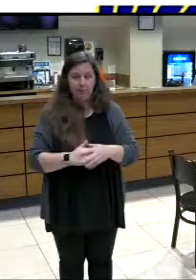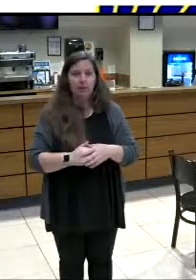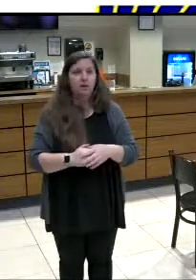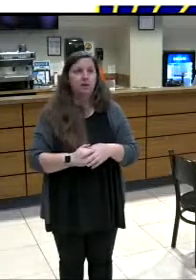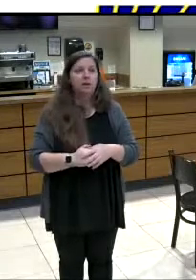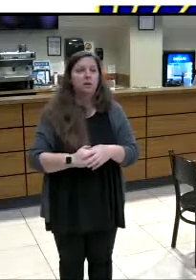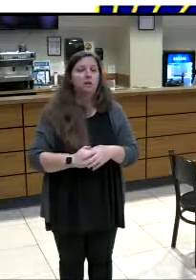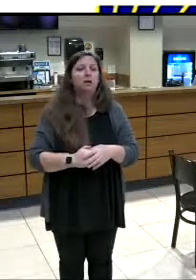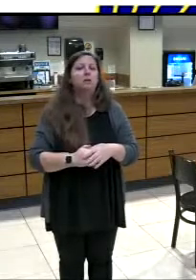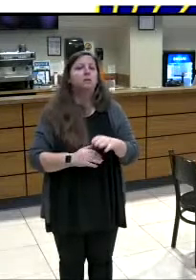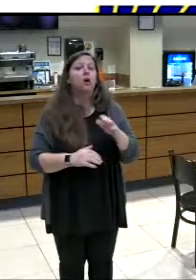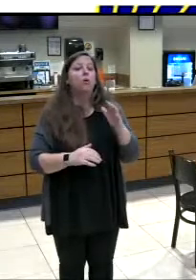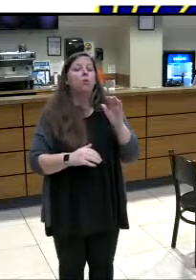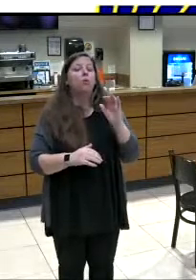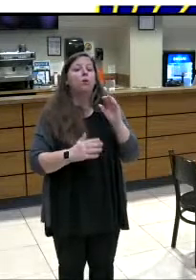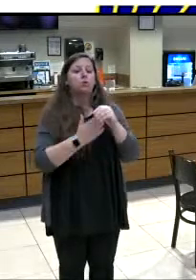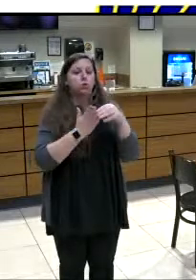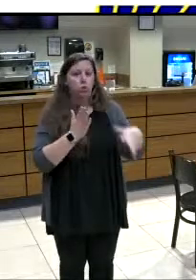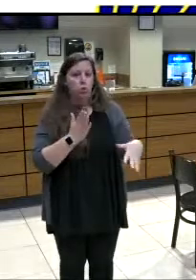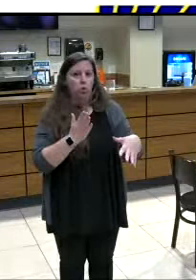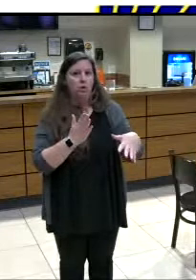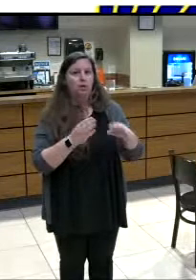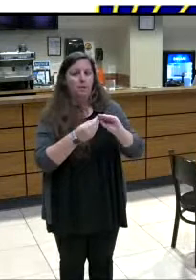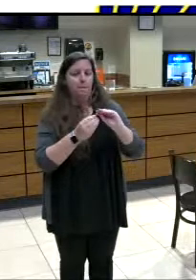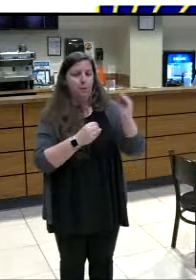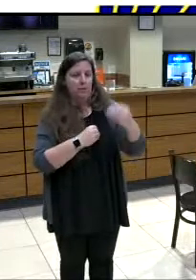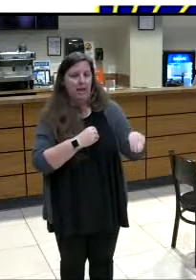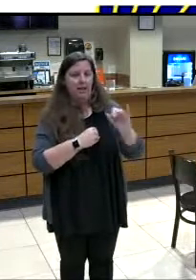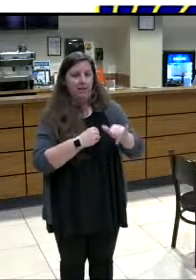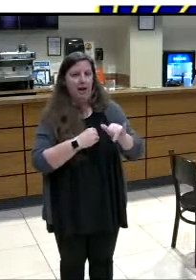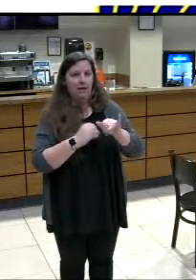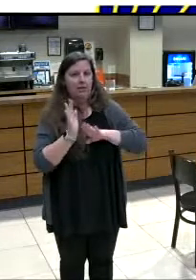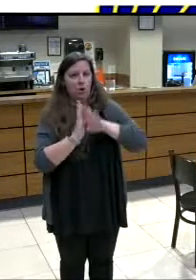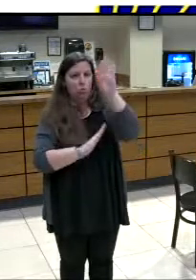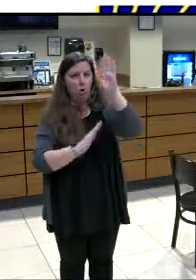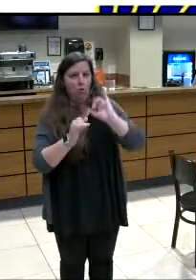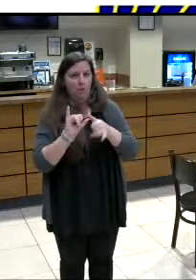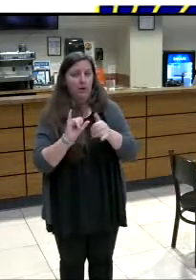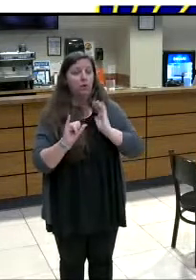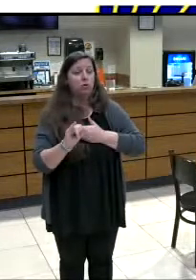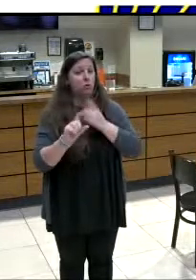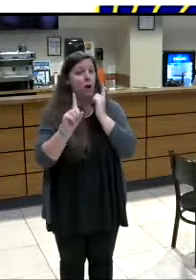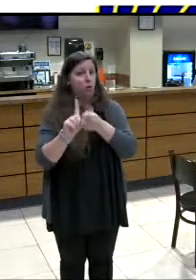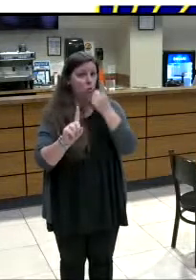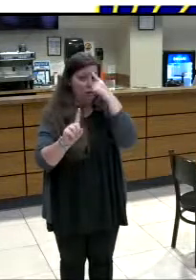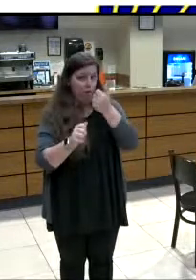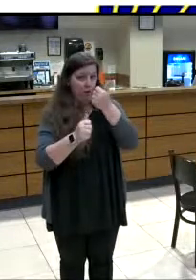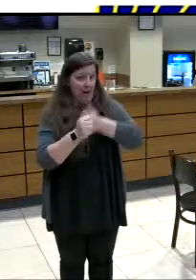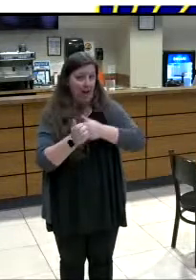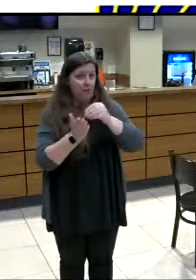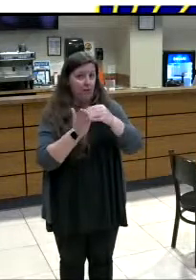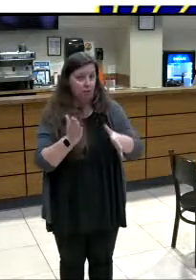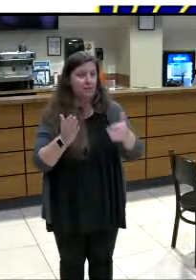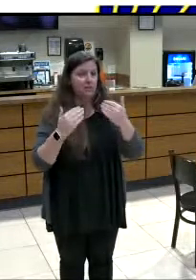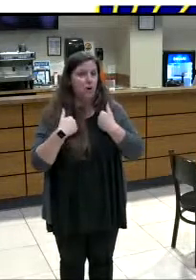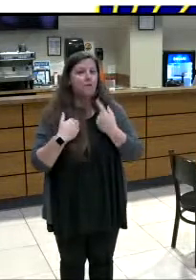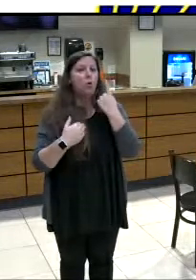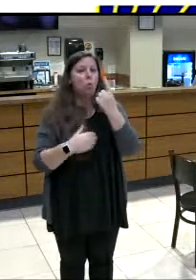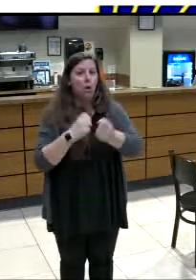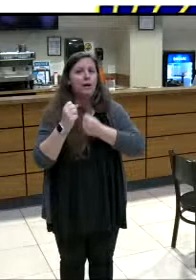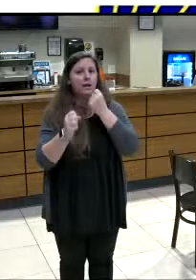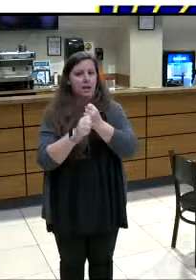a growth measure, meaning that our goal for every student is to have at least 1 year of growth per year.